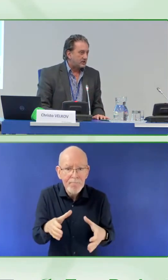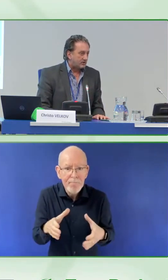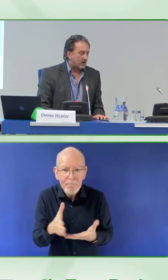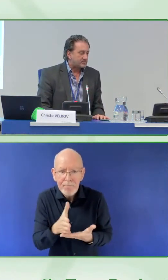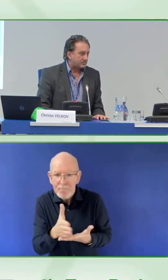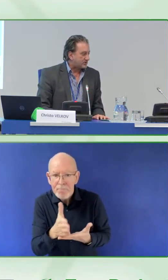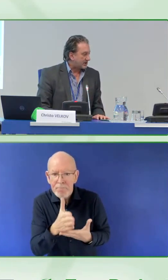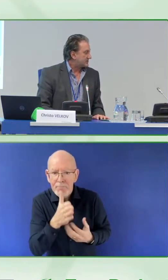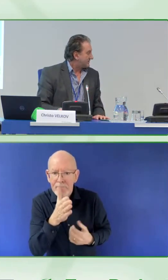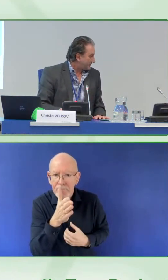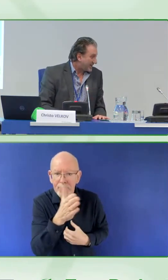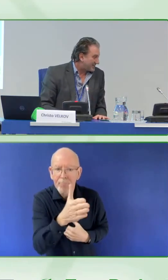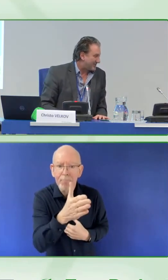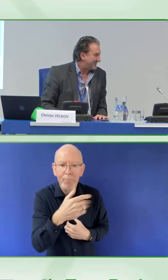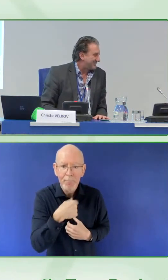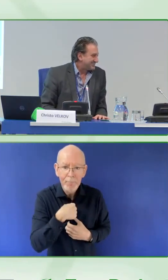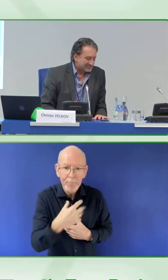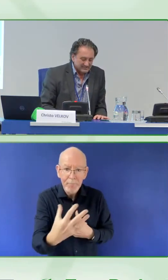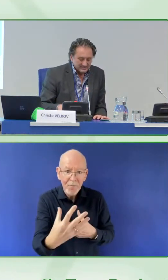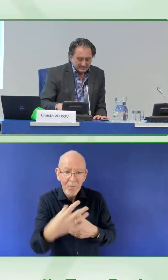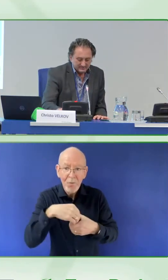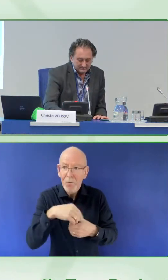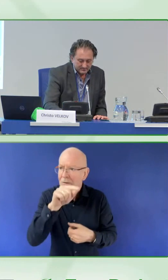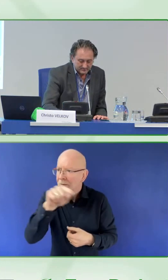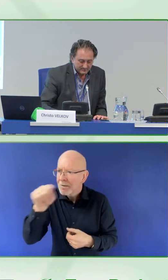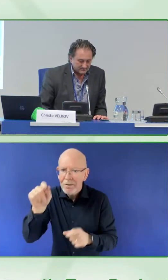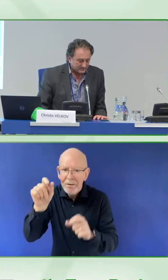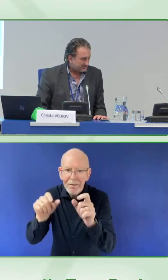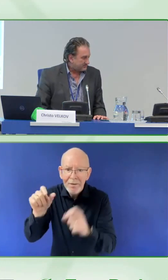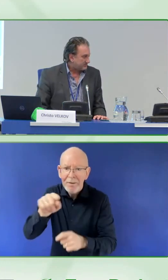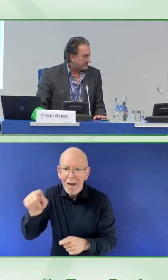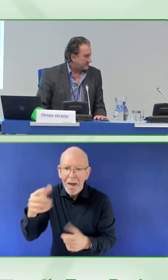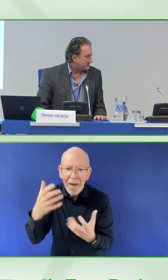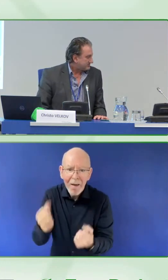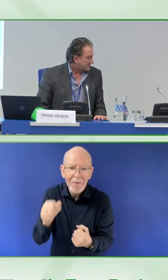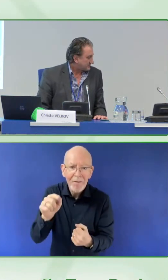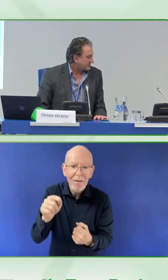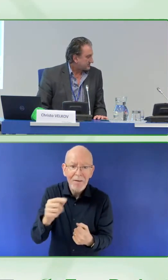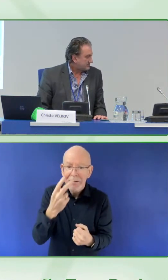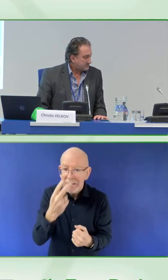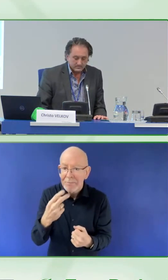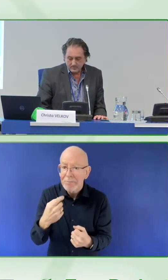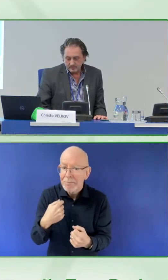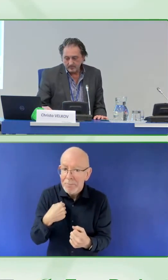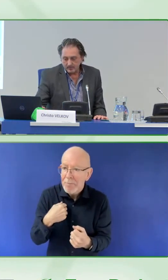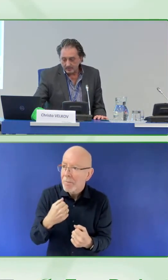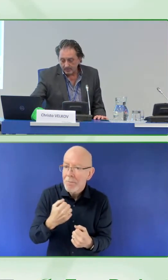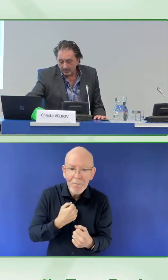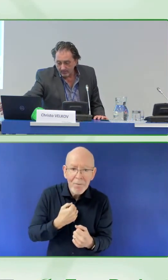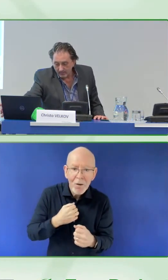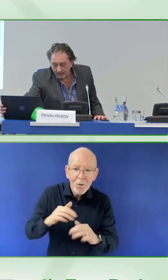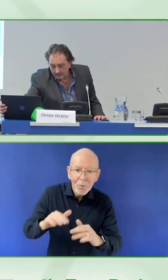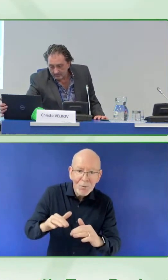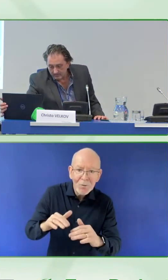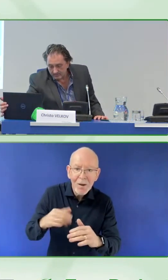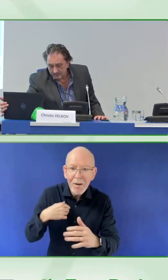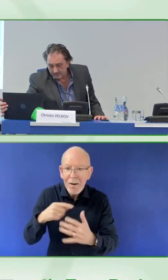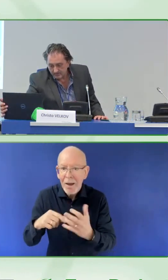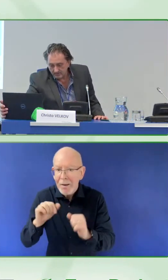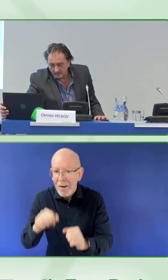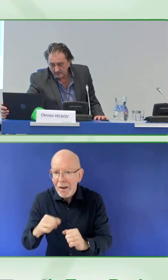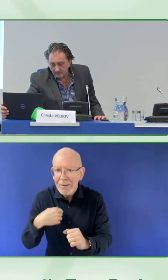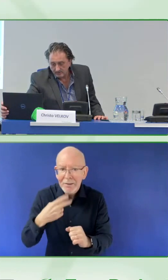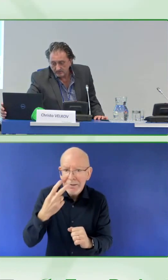sexual harassment protection. Thank you. Thank you, Christo. Thank you, everyone, for